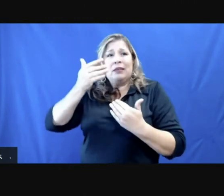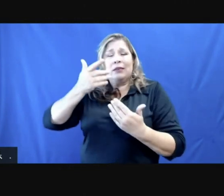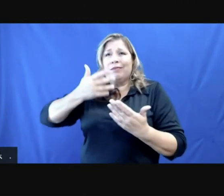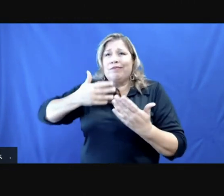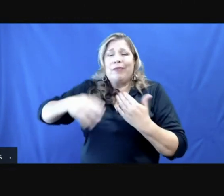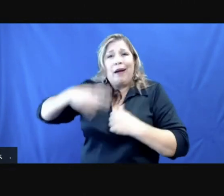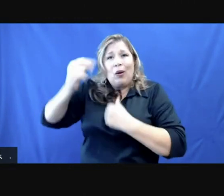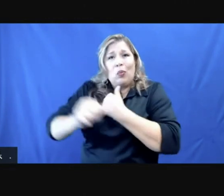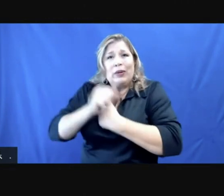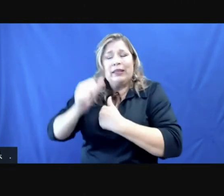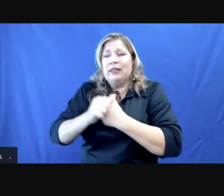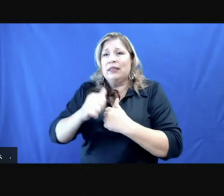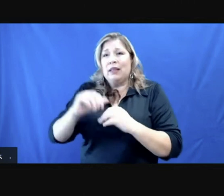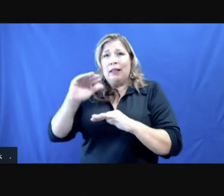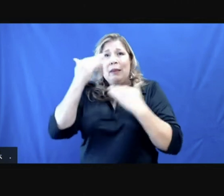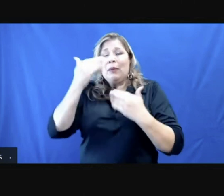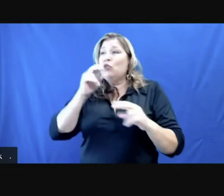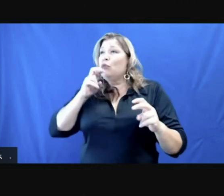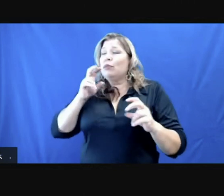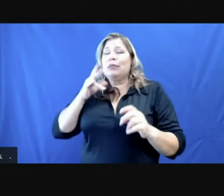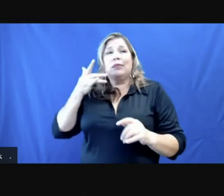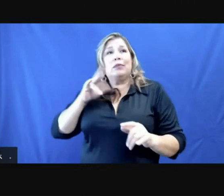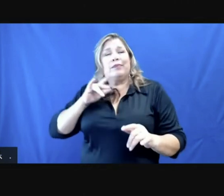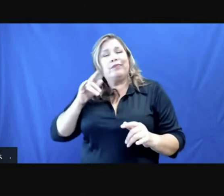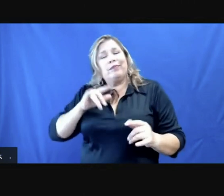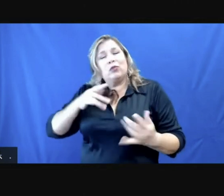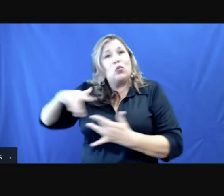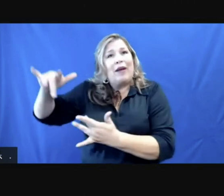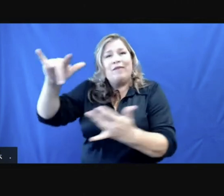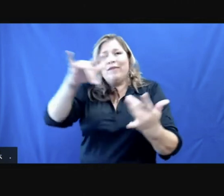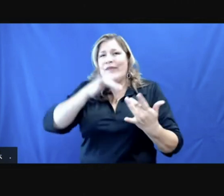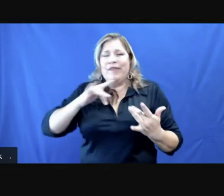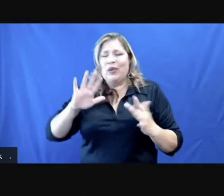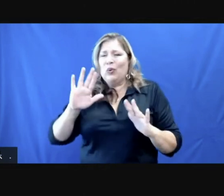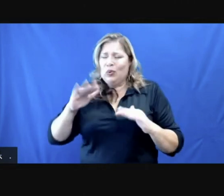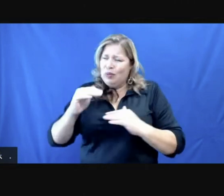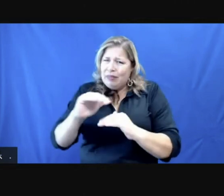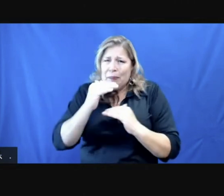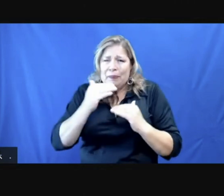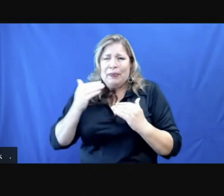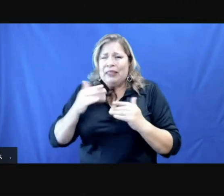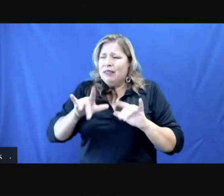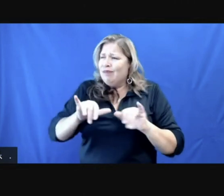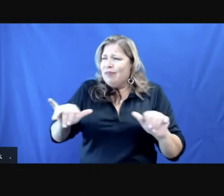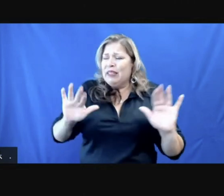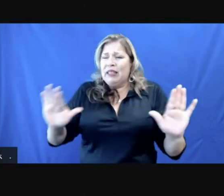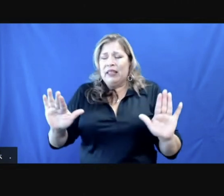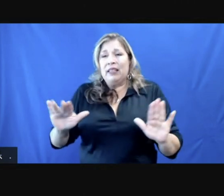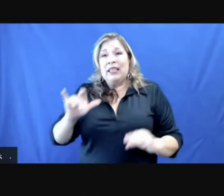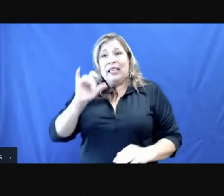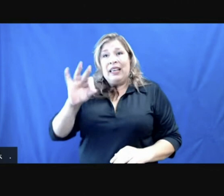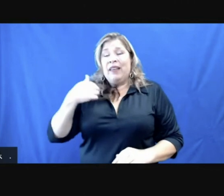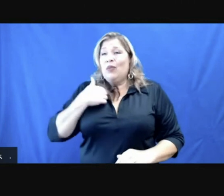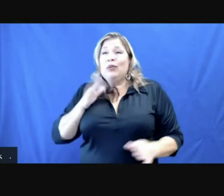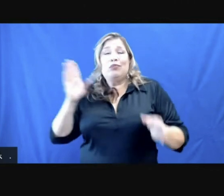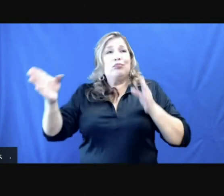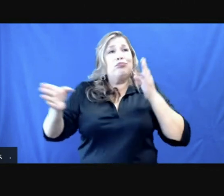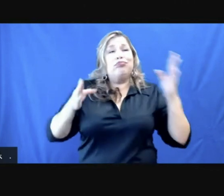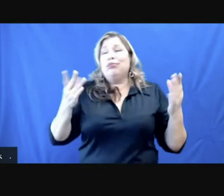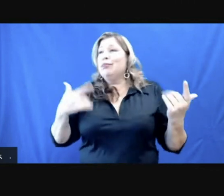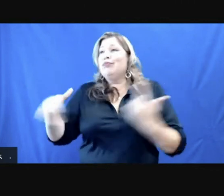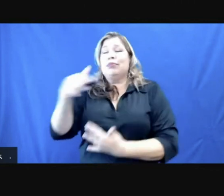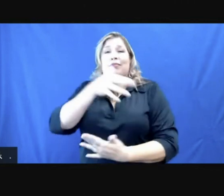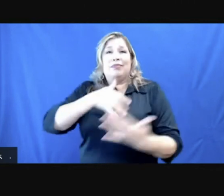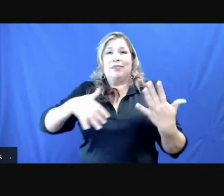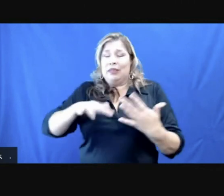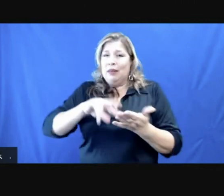cross-state travel, we will see accelerated rates of transmission, and they will augment and exacerbate the situation we're in.